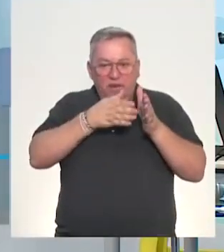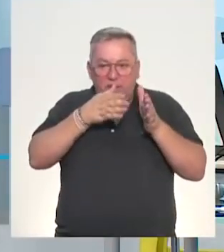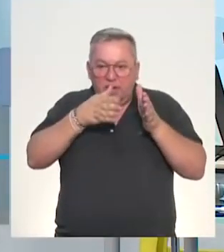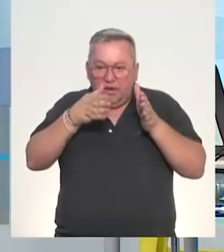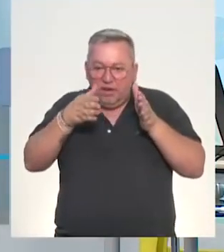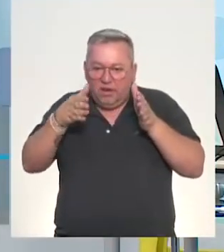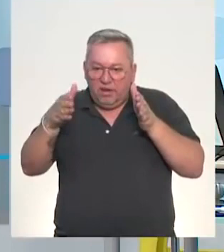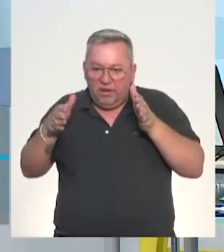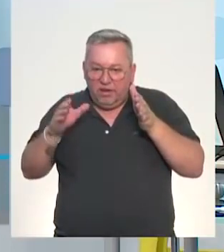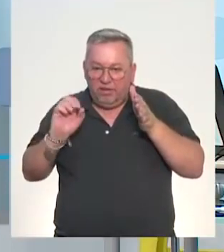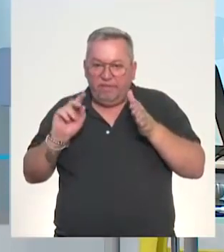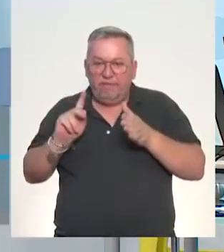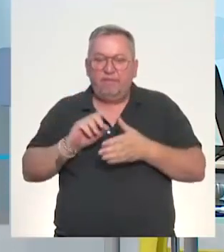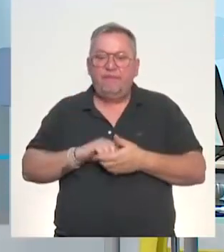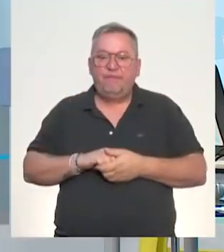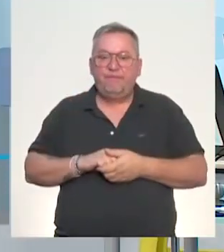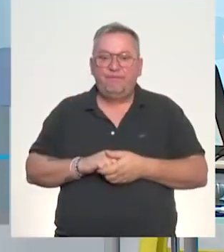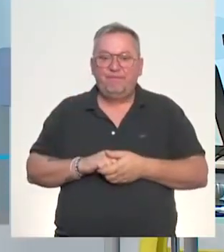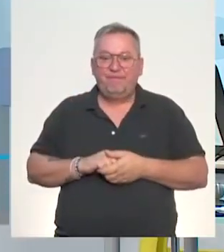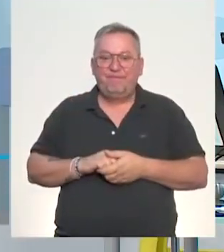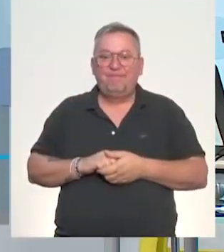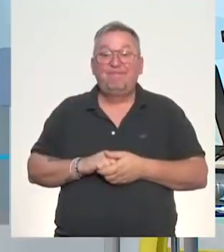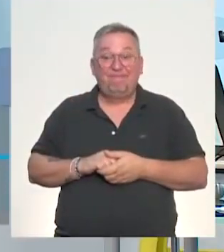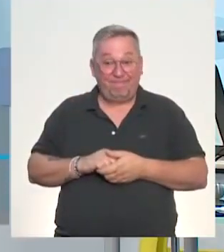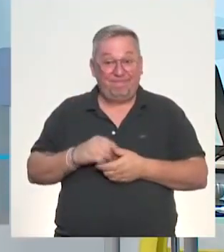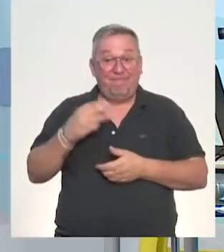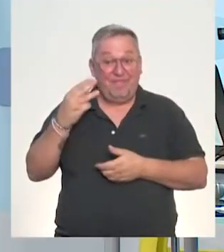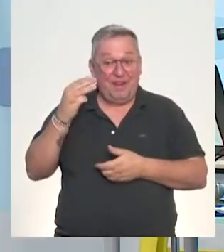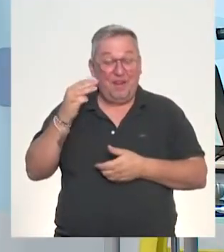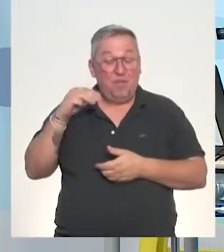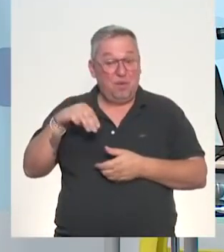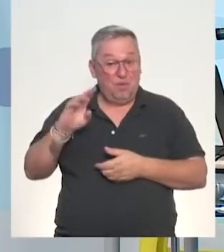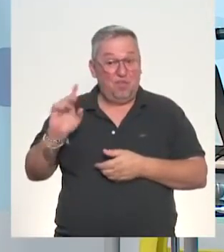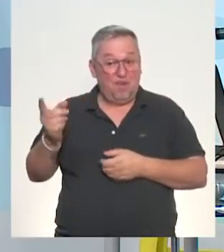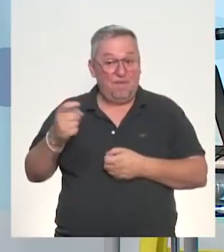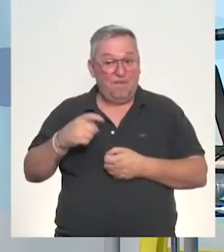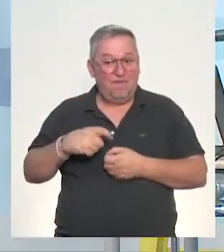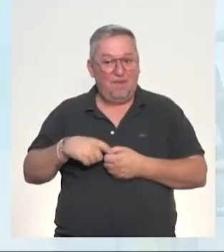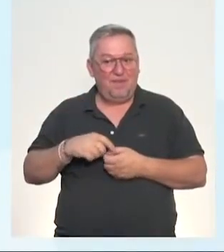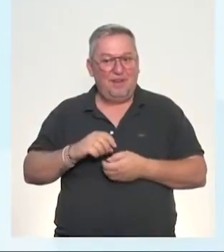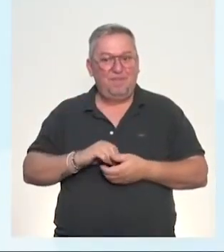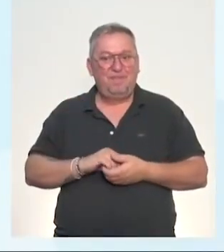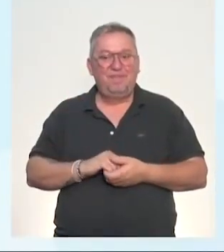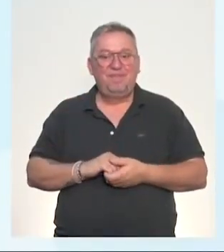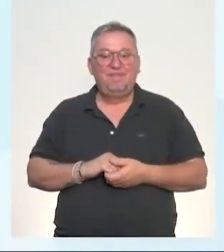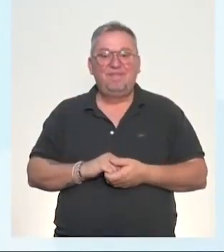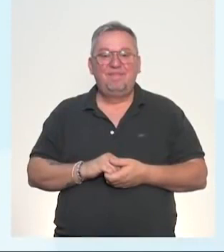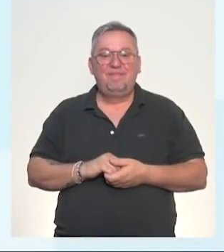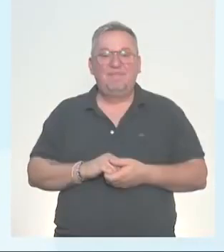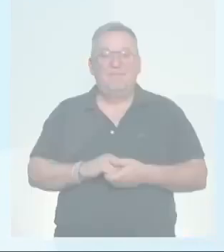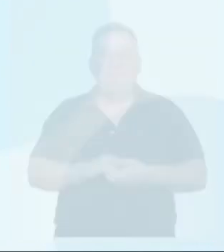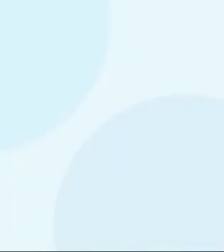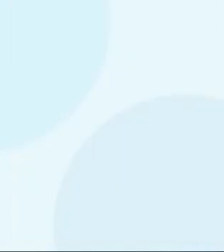da sequência numérica, tá bom? Diquinha tá dada, Melhor. 3 minutinhos e a gente já retorna. Até já.